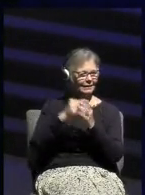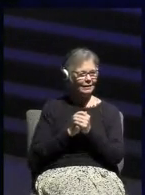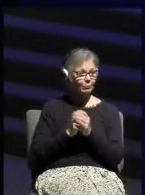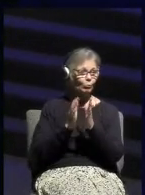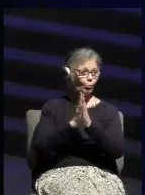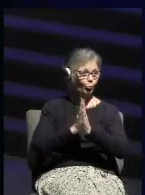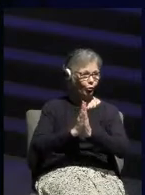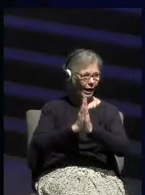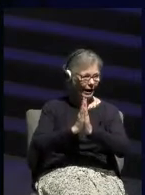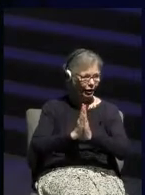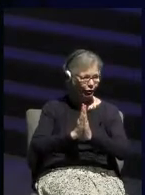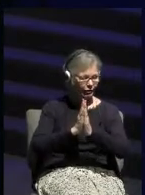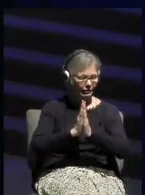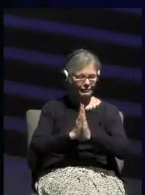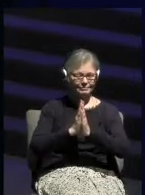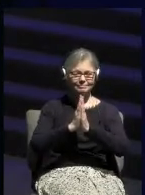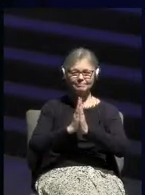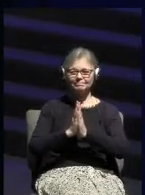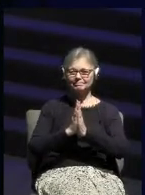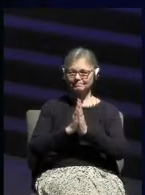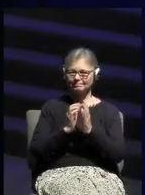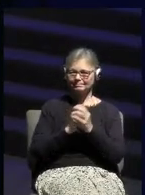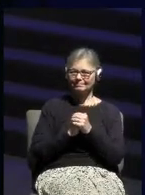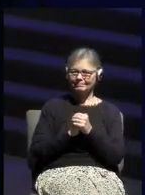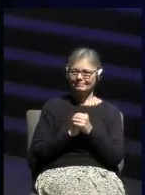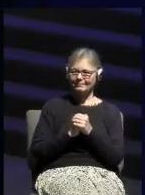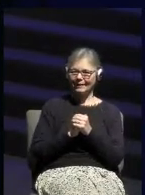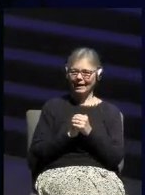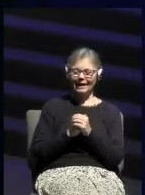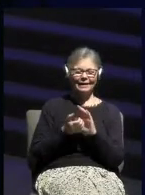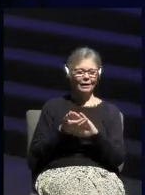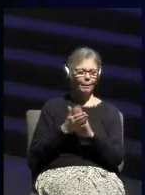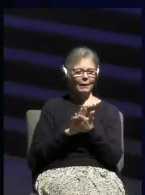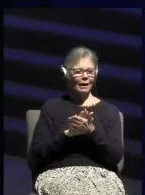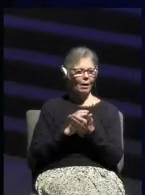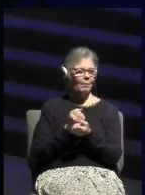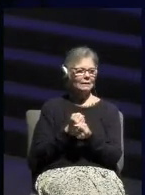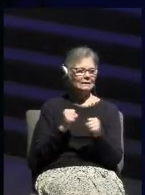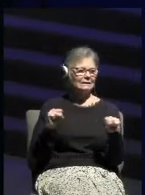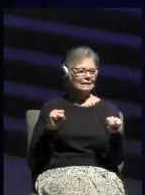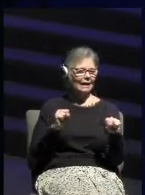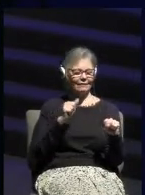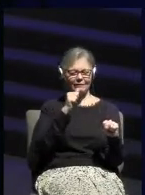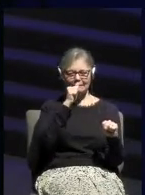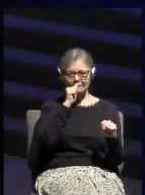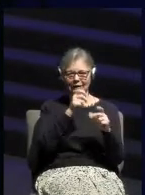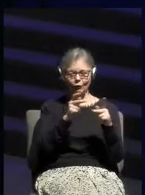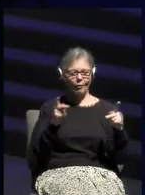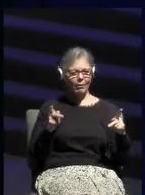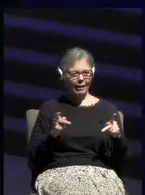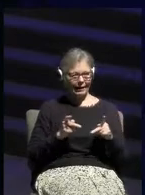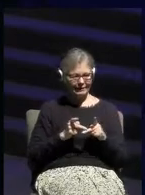prayer becomes the pathway to the refuge of the secret place.